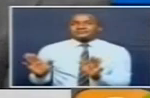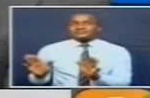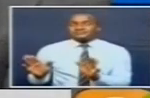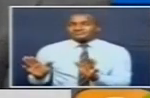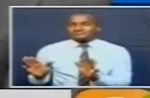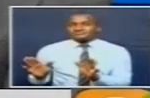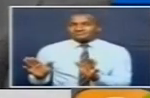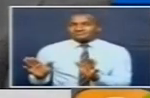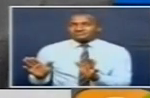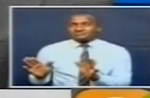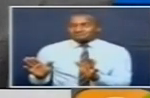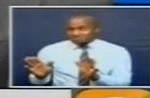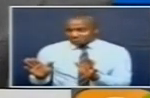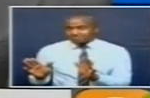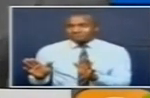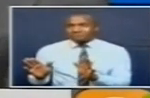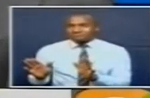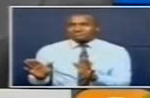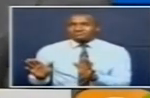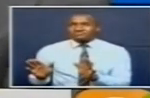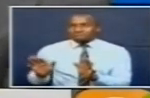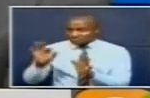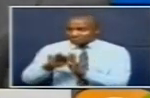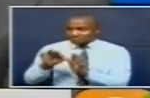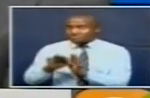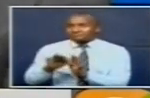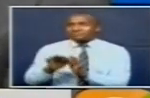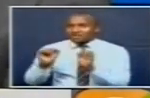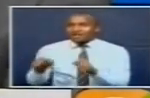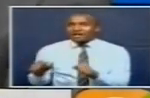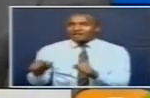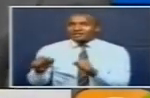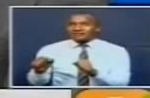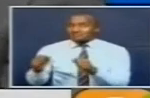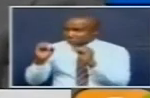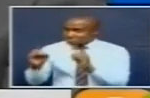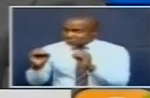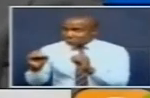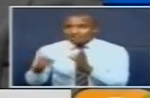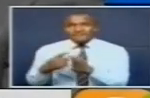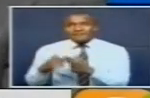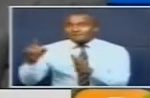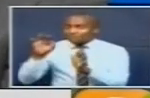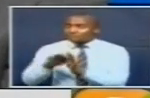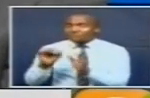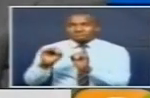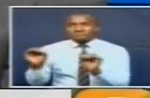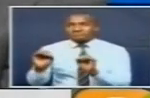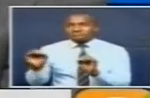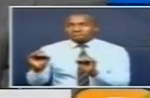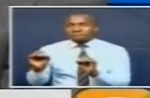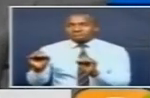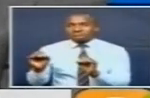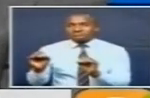fingers on the machine, and be able to identify you. If we can't, then most likely you're not going to vote. So